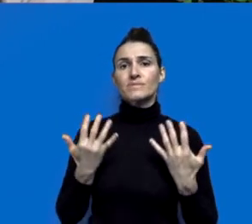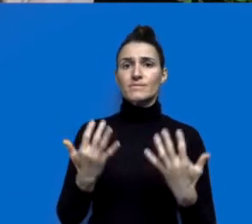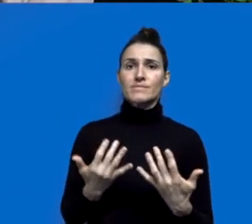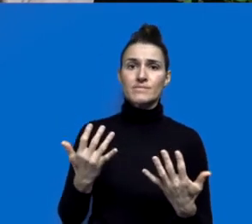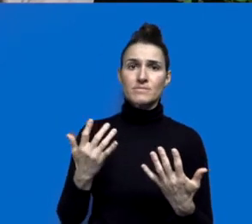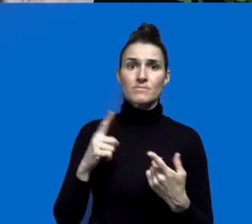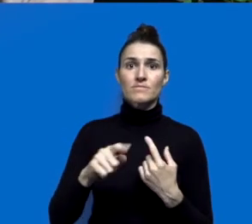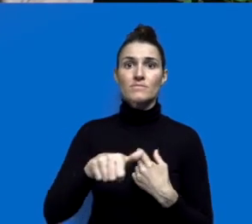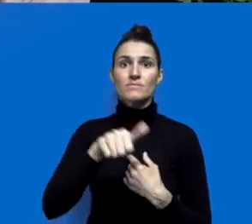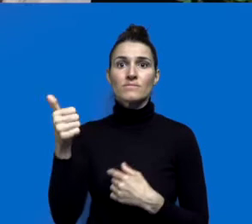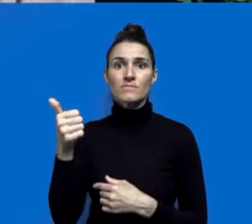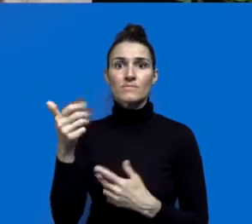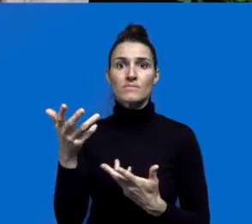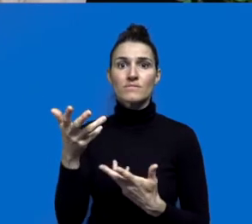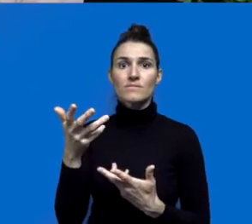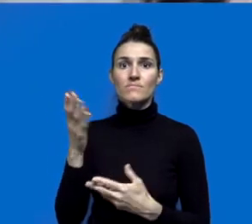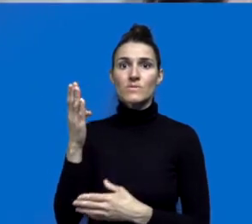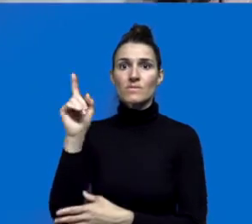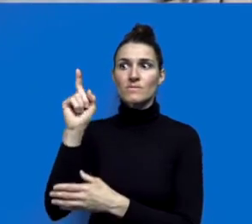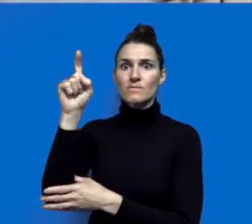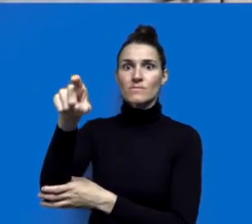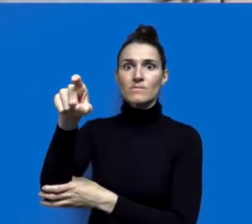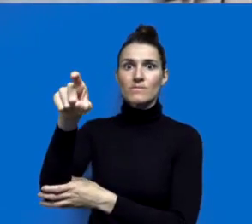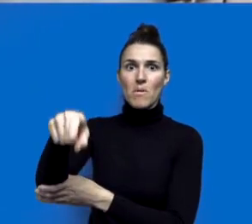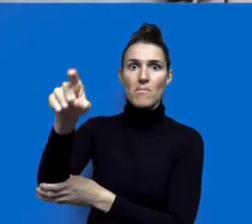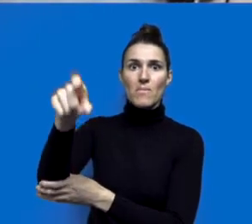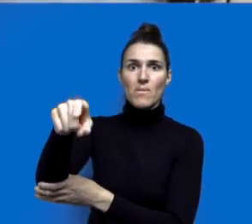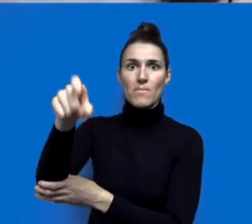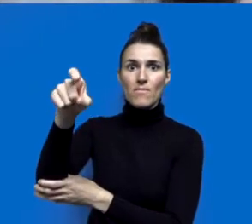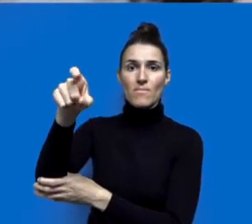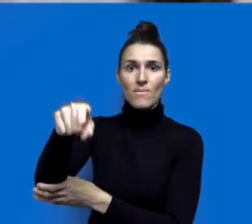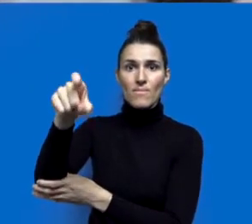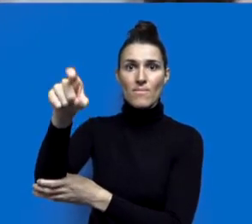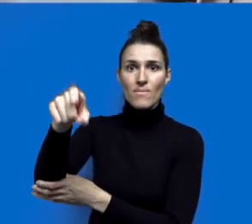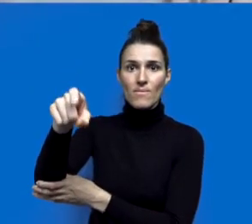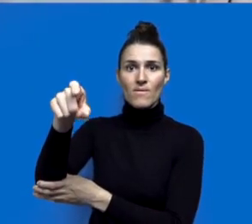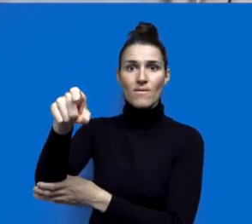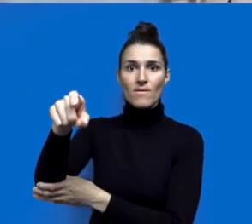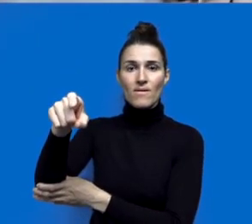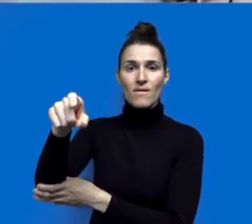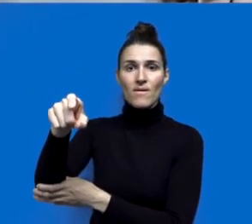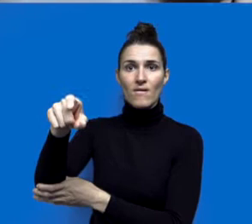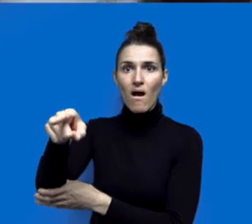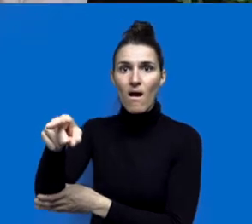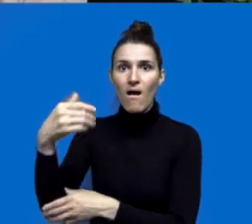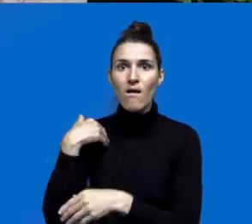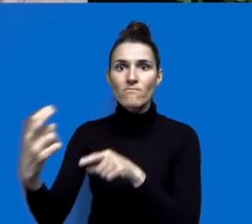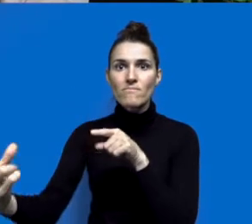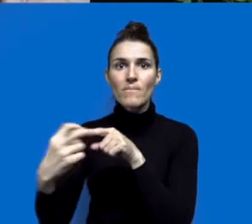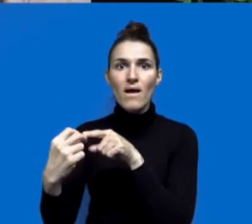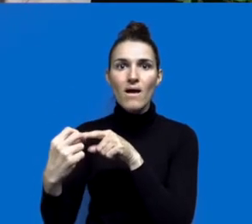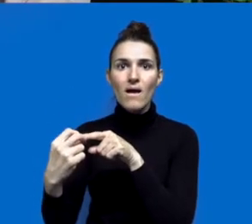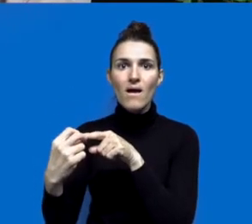until wiggle, wiggle, wiggle. Wiggle, wiggle, wiggle. She has a bite on her